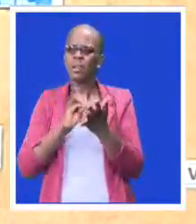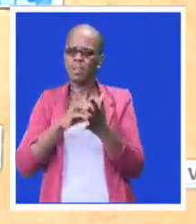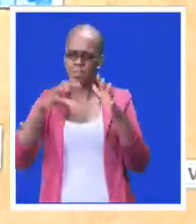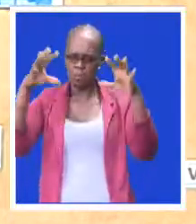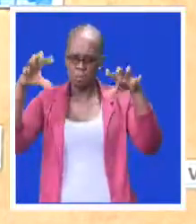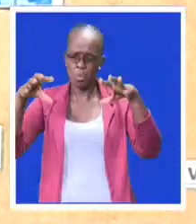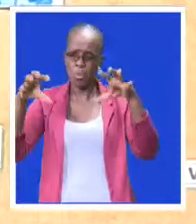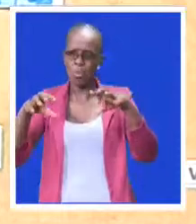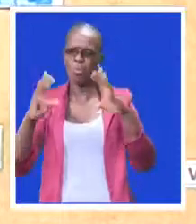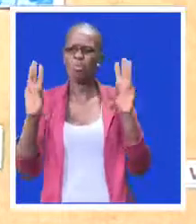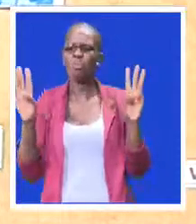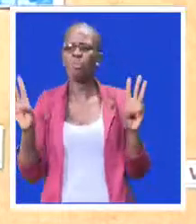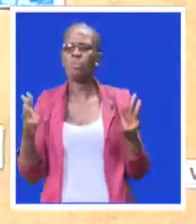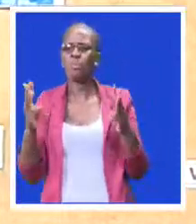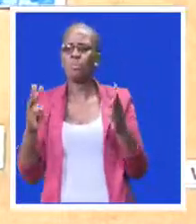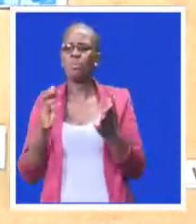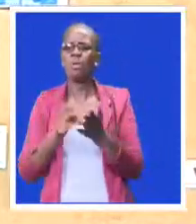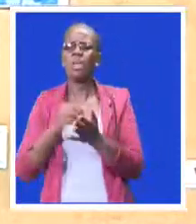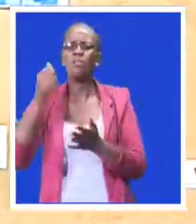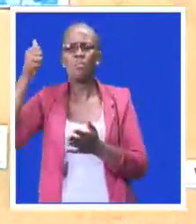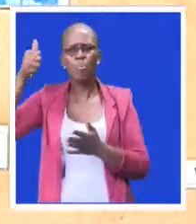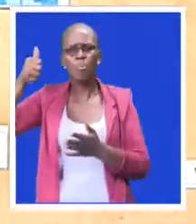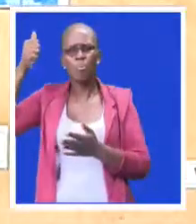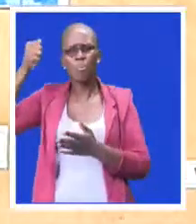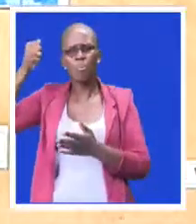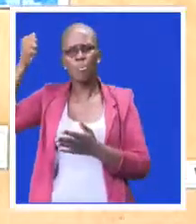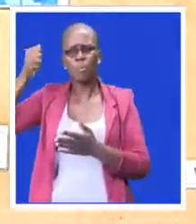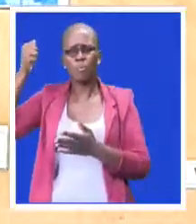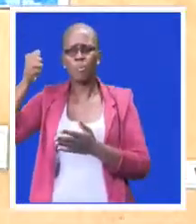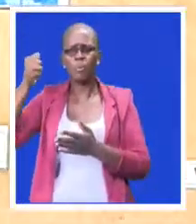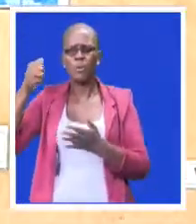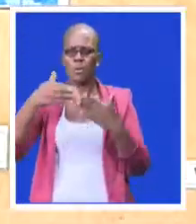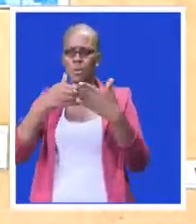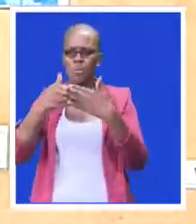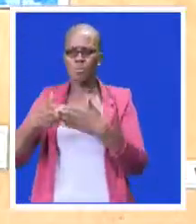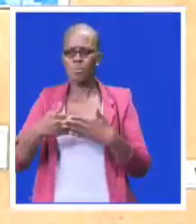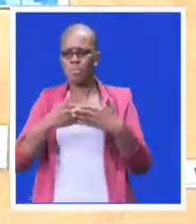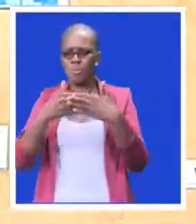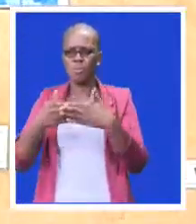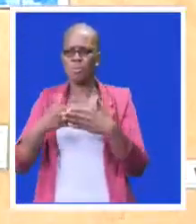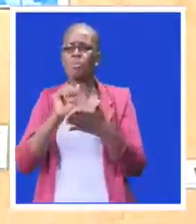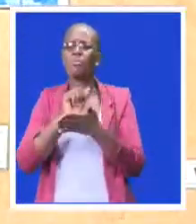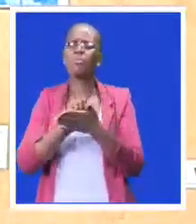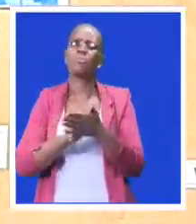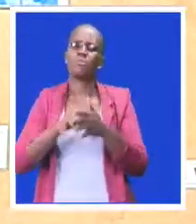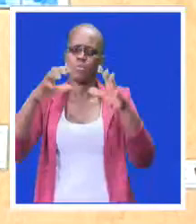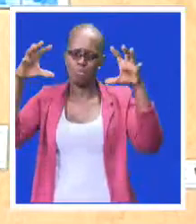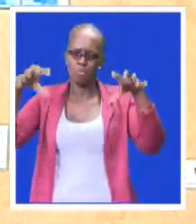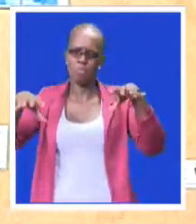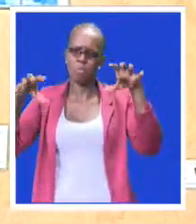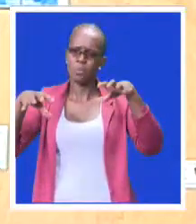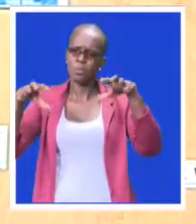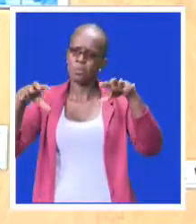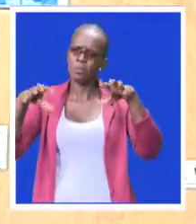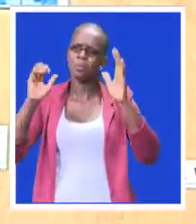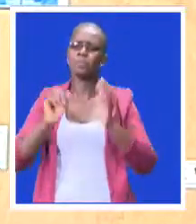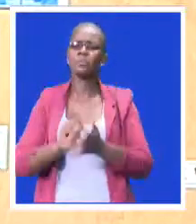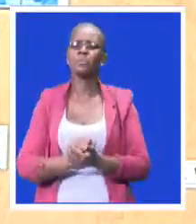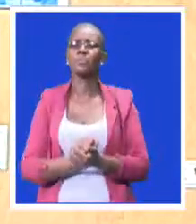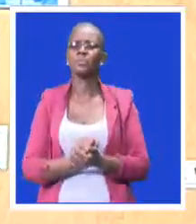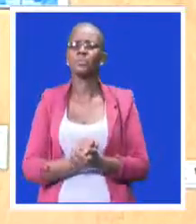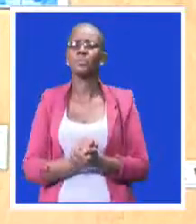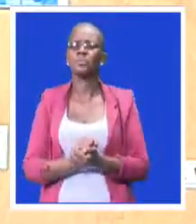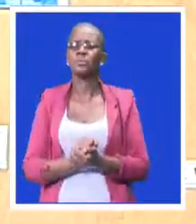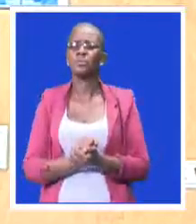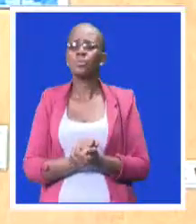when it's a rainy day, we need to protect ourselves from the rain. So we have to carry our umbrellas and